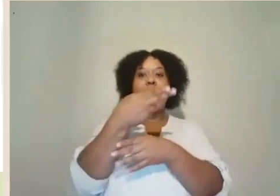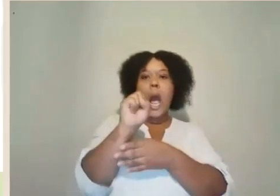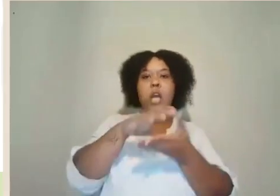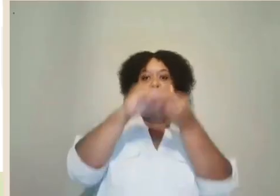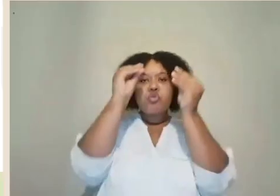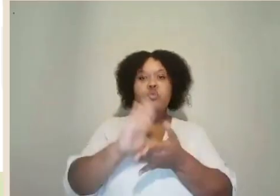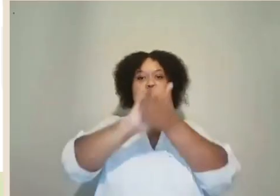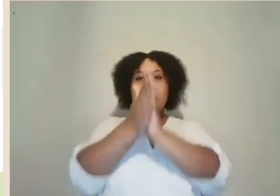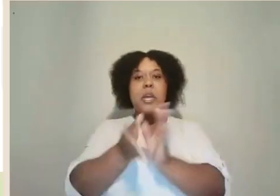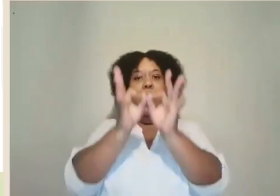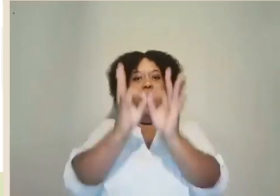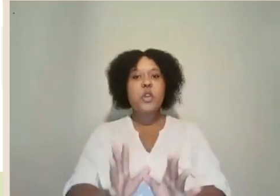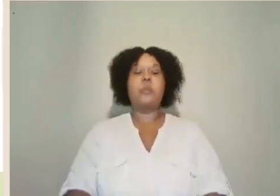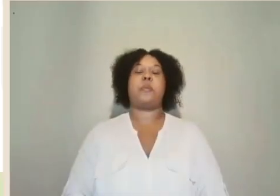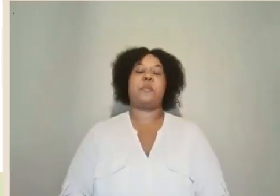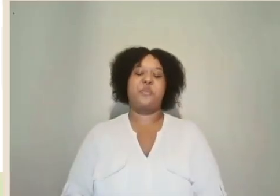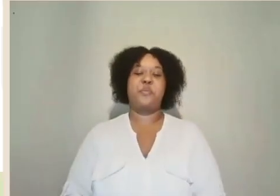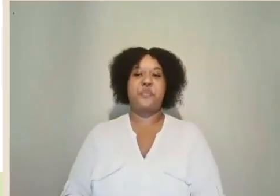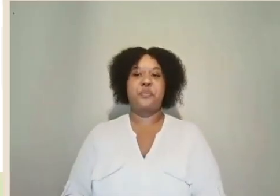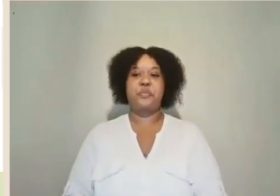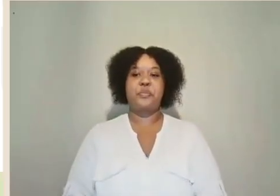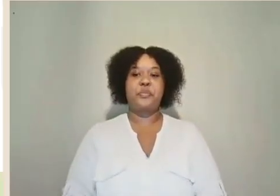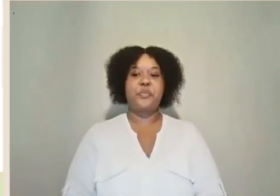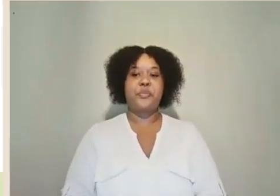interpreters? Let's see what we get.